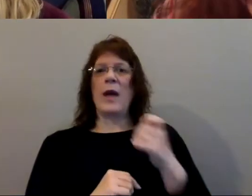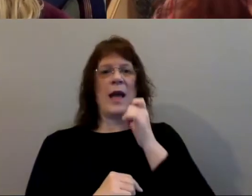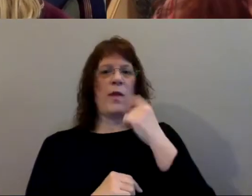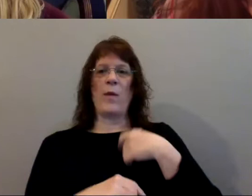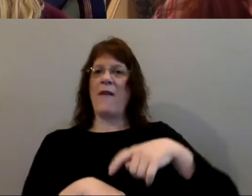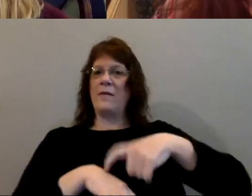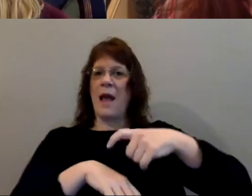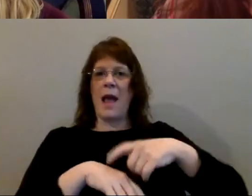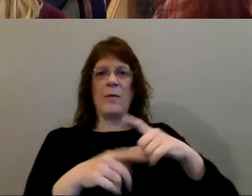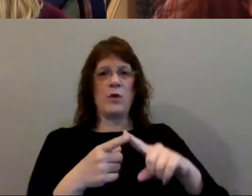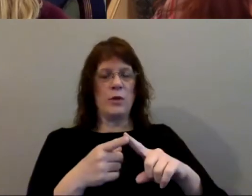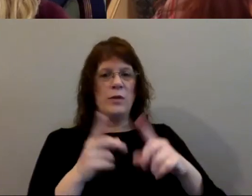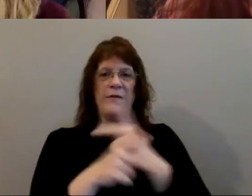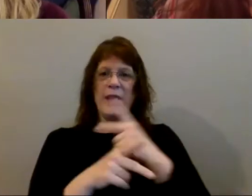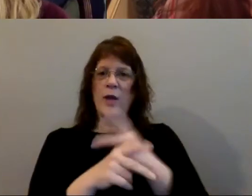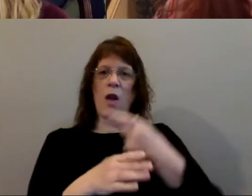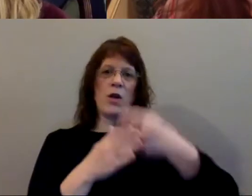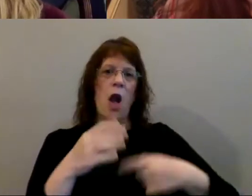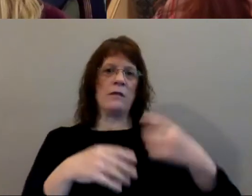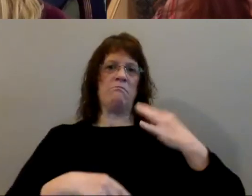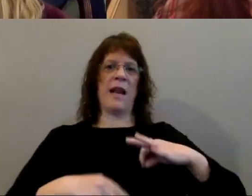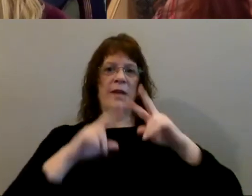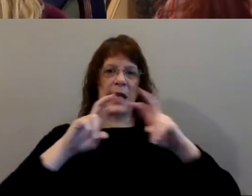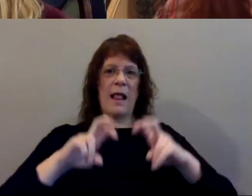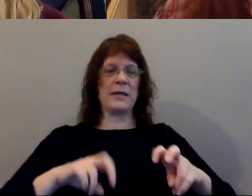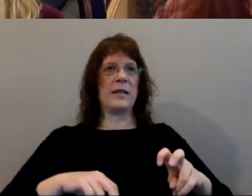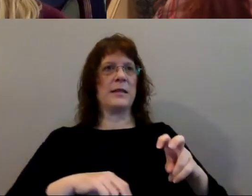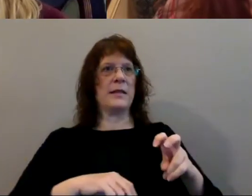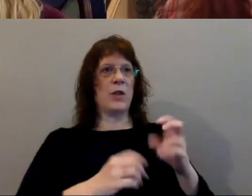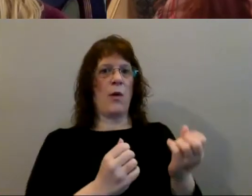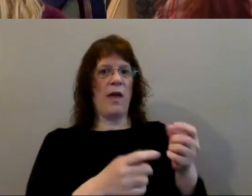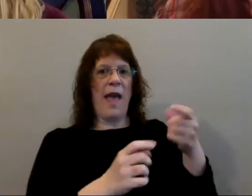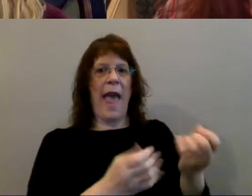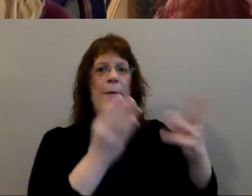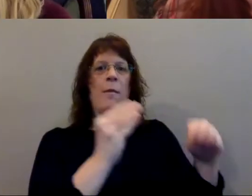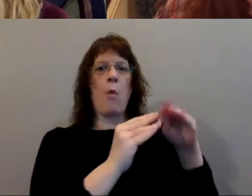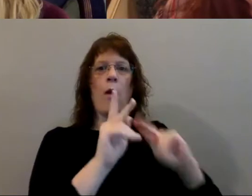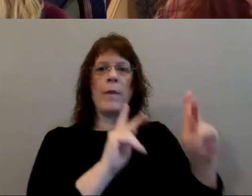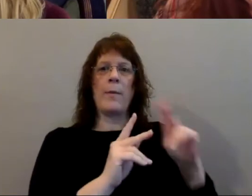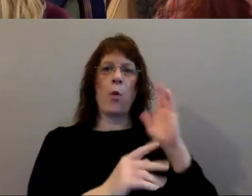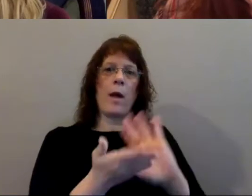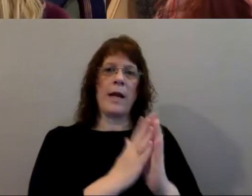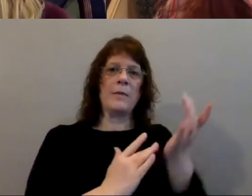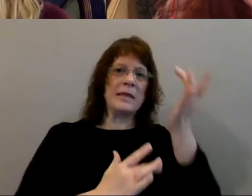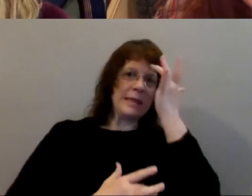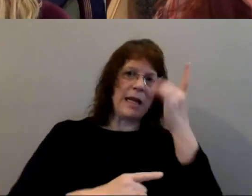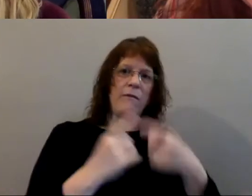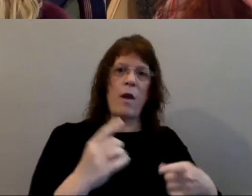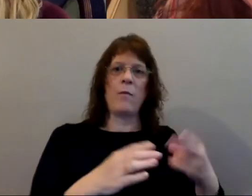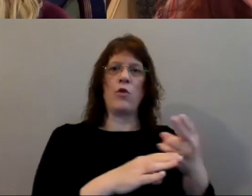enough of a cost benefit analysis to say, well, this many more people will get sick from the disposable plastics or from the reusable plastics.